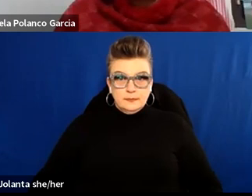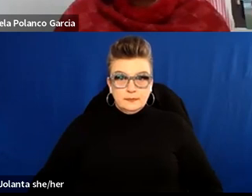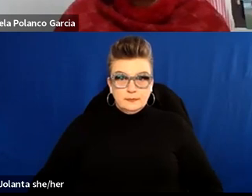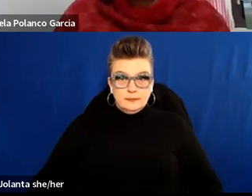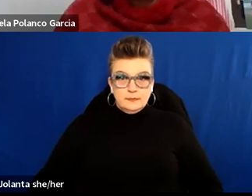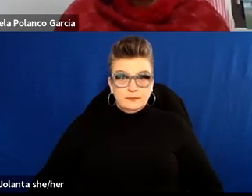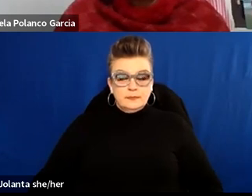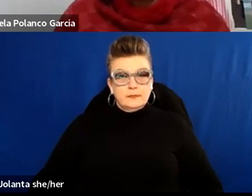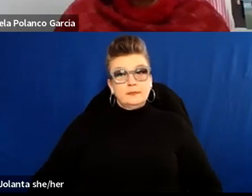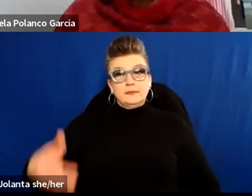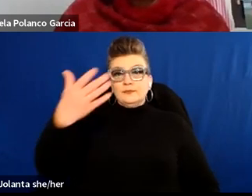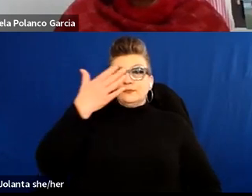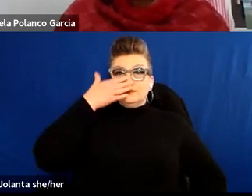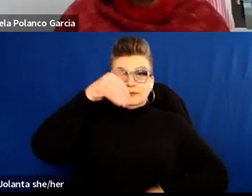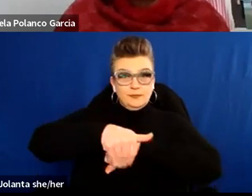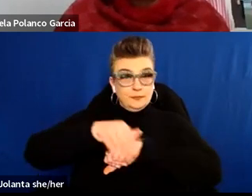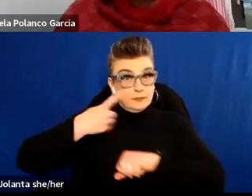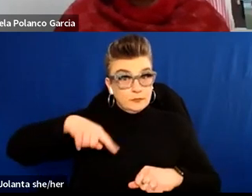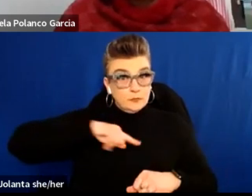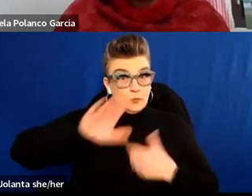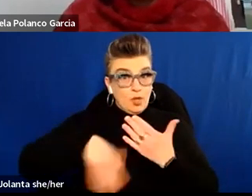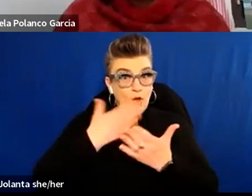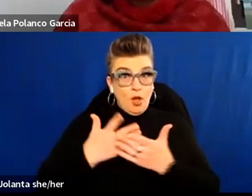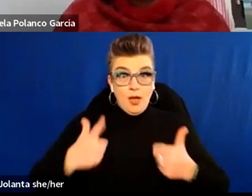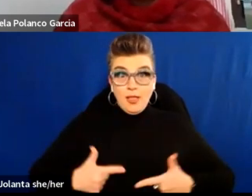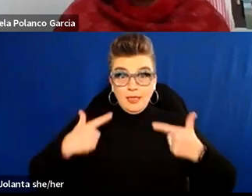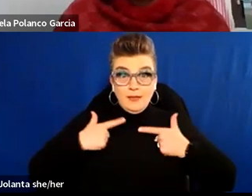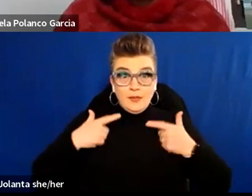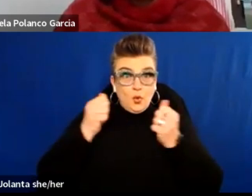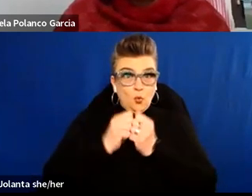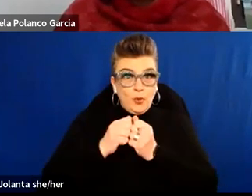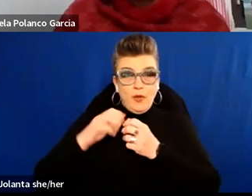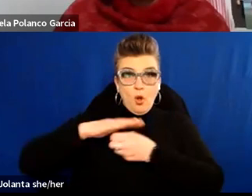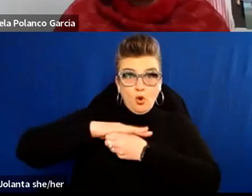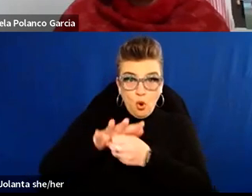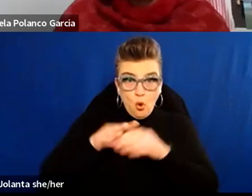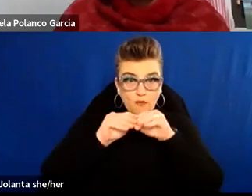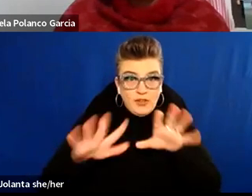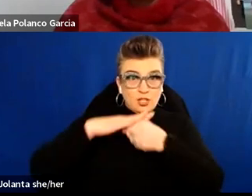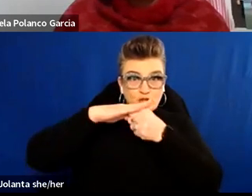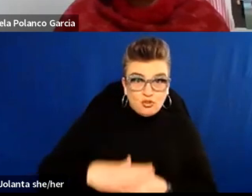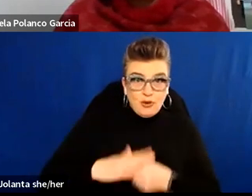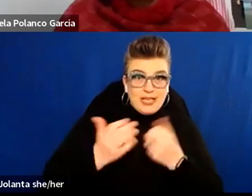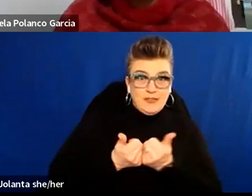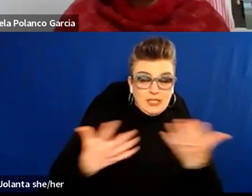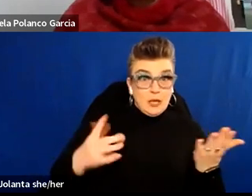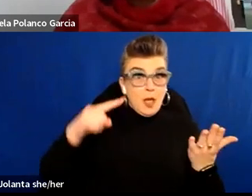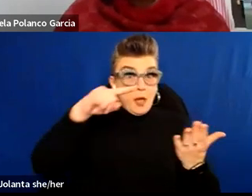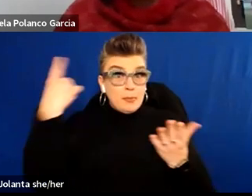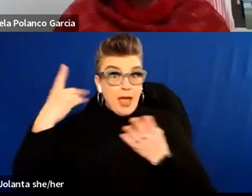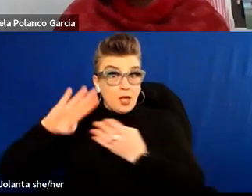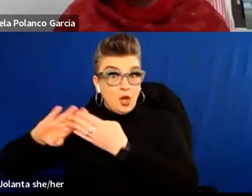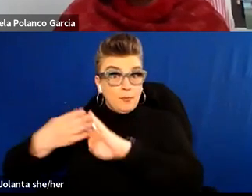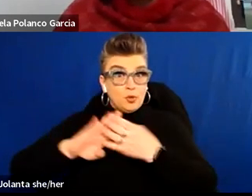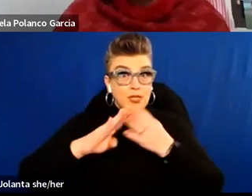good evening we all living with covet stress fatigue black communities experience racial stress fatigue on top of that